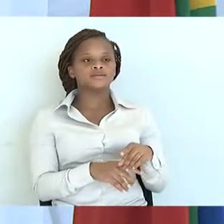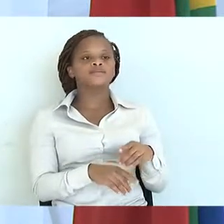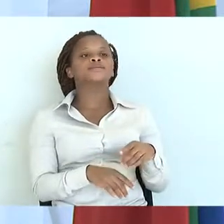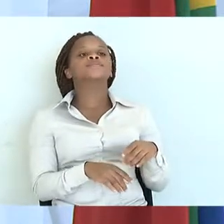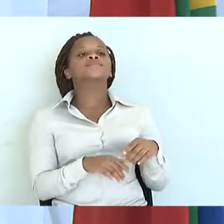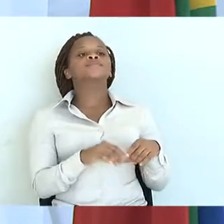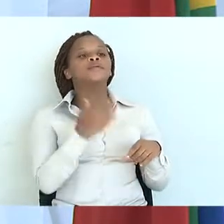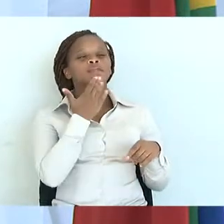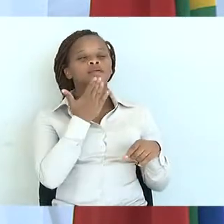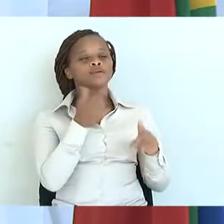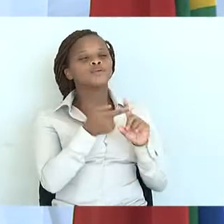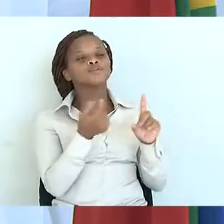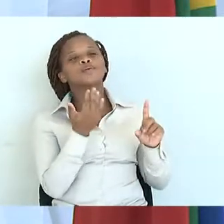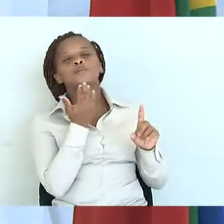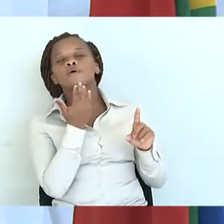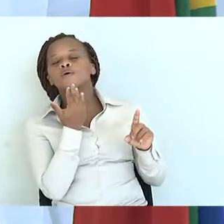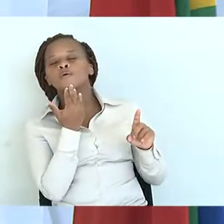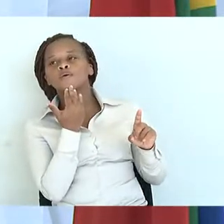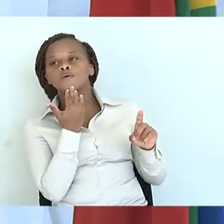Thank you from